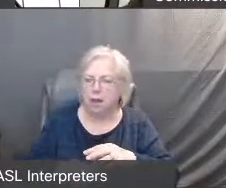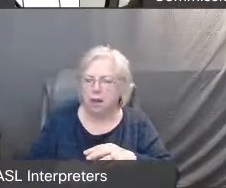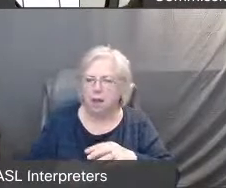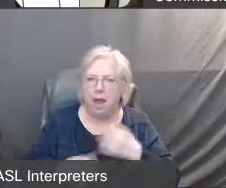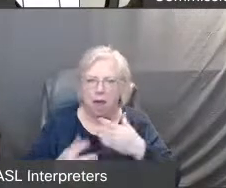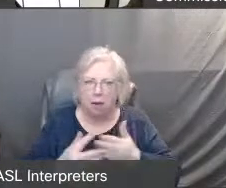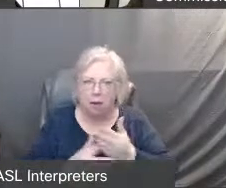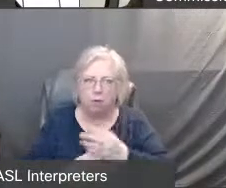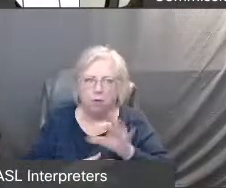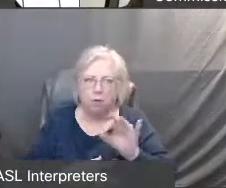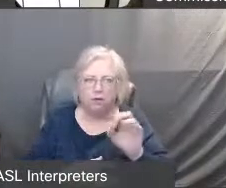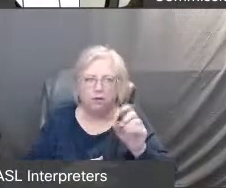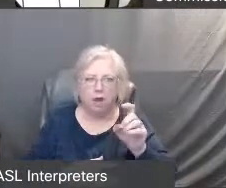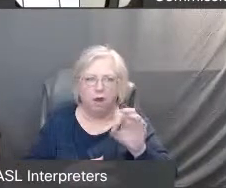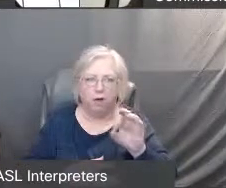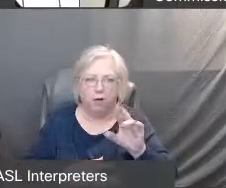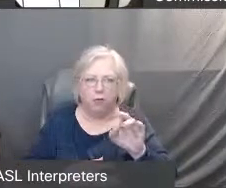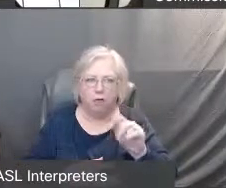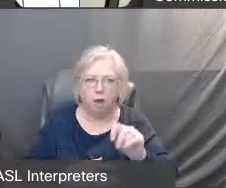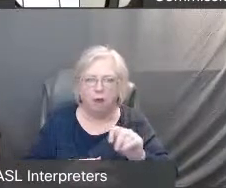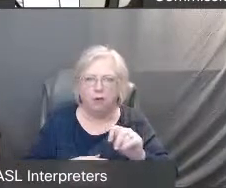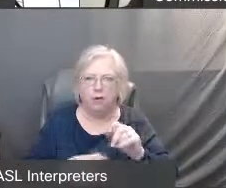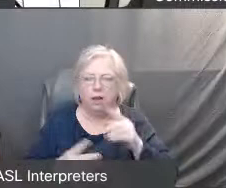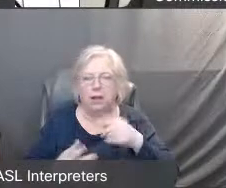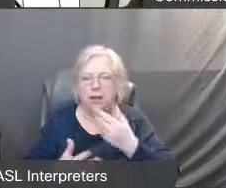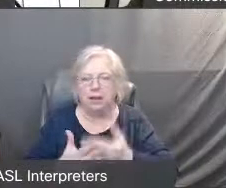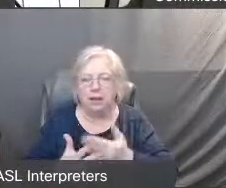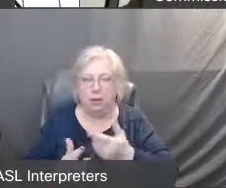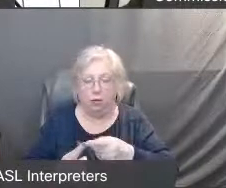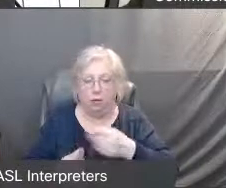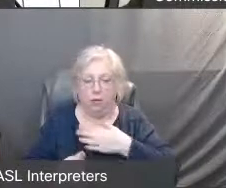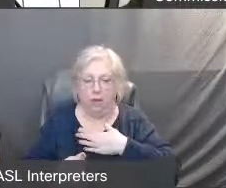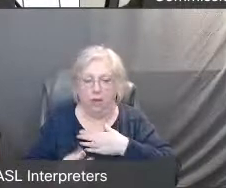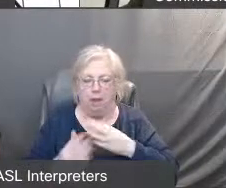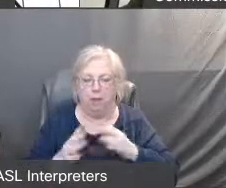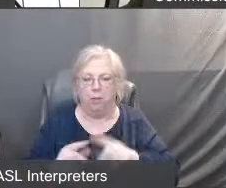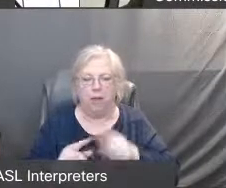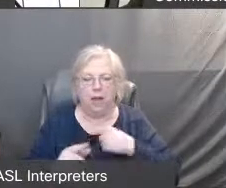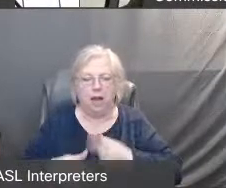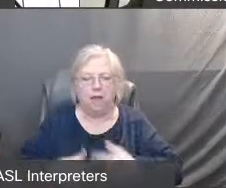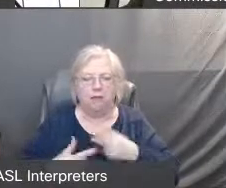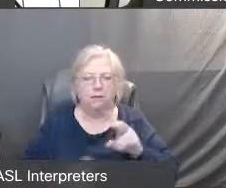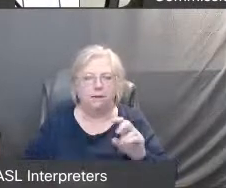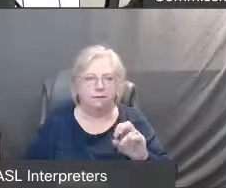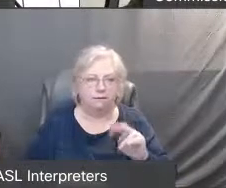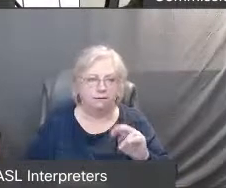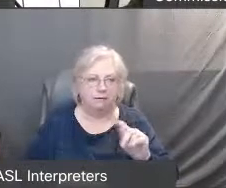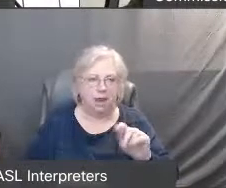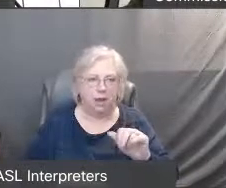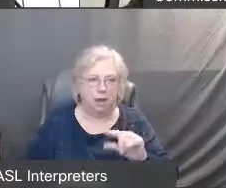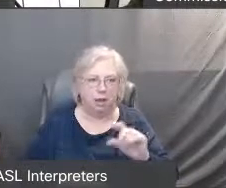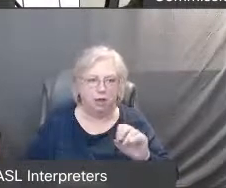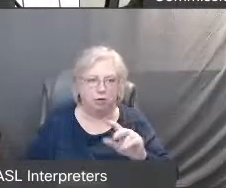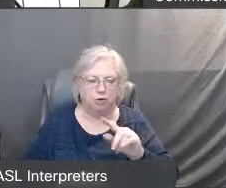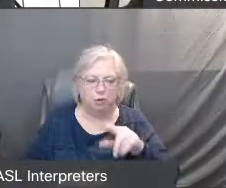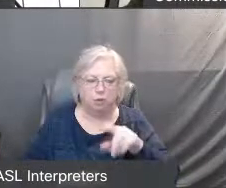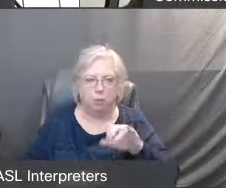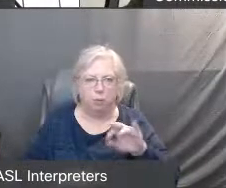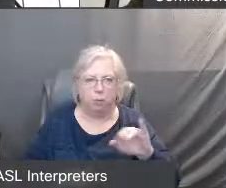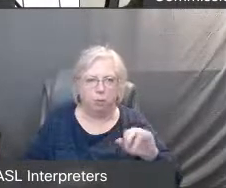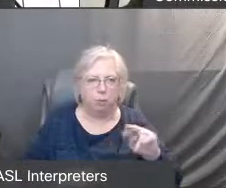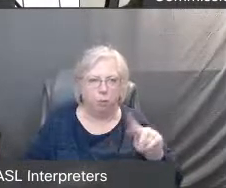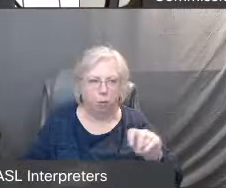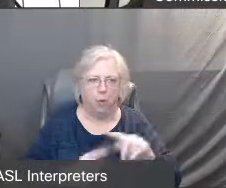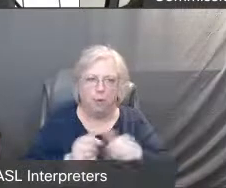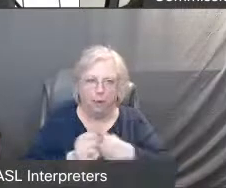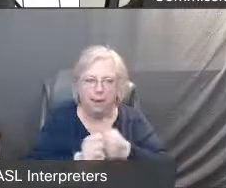get to my house. So I live on Vantage Point, but I turn off of Cantrell into Foxcroft to go back to my house. So I don't technically live in Foxcroft. I live right